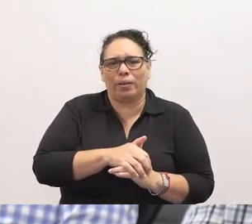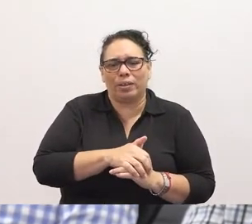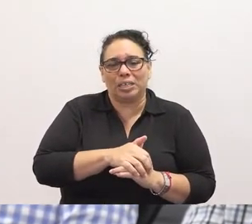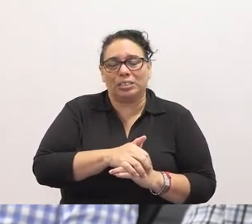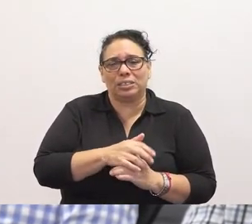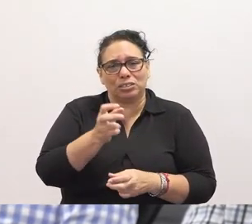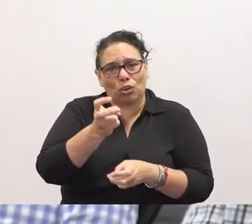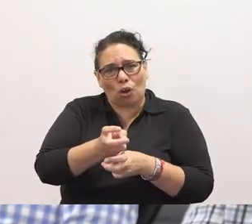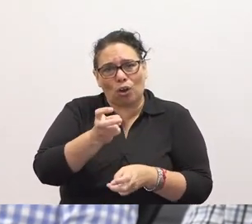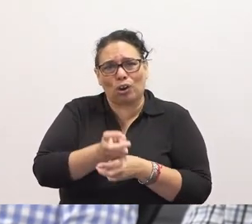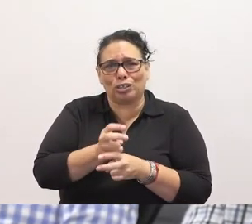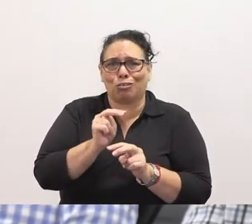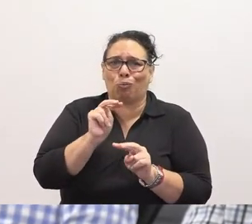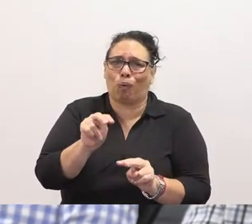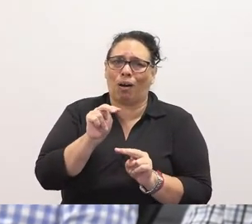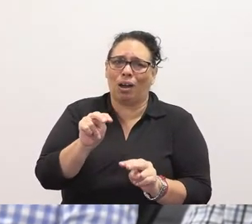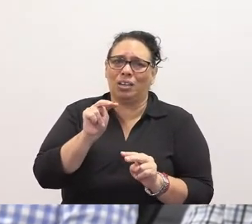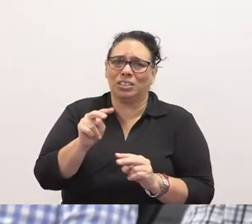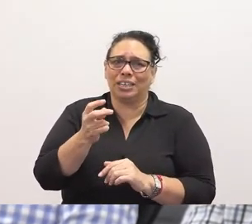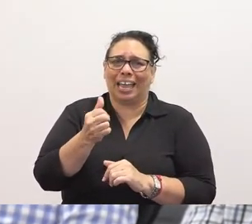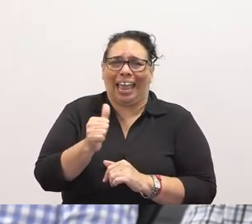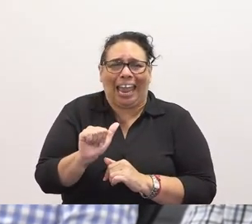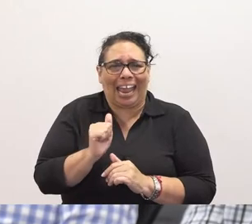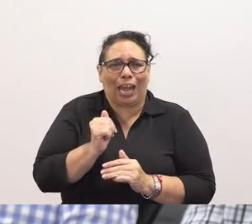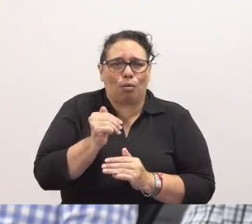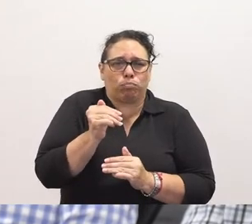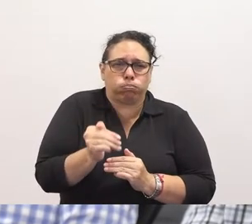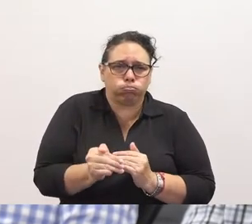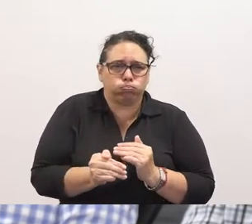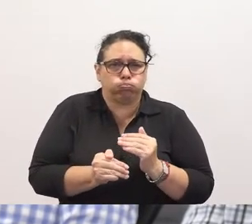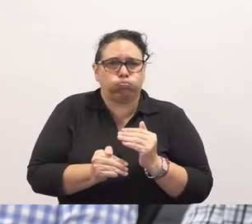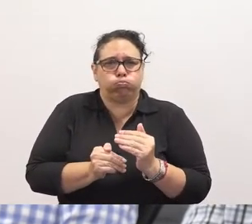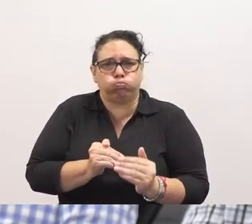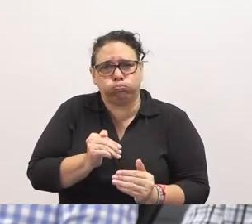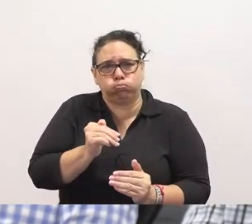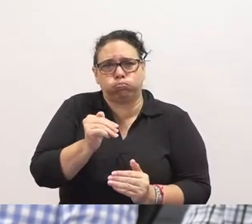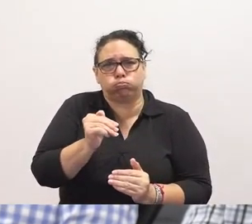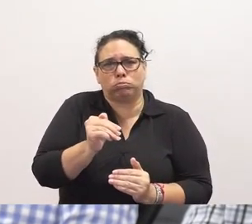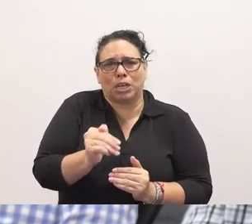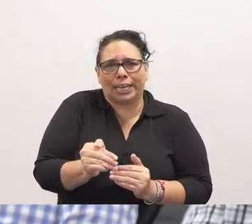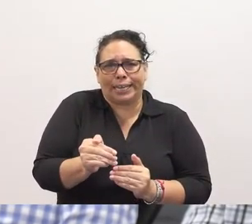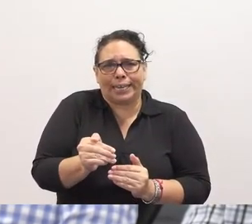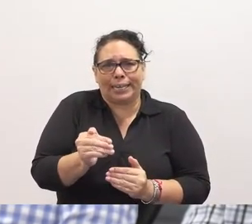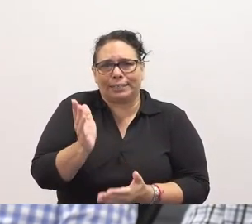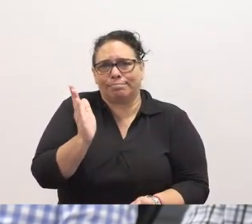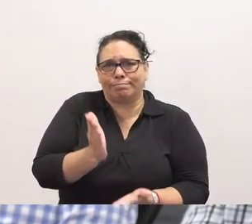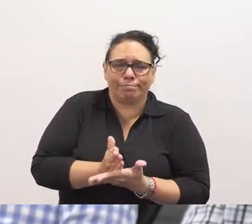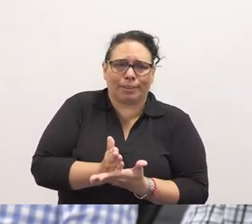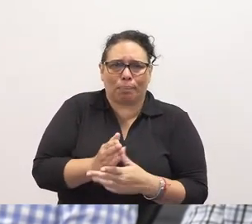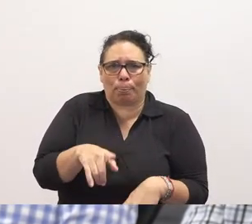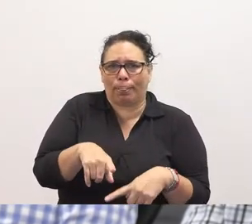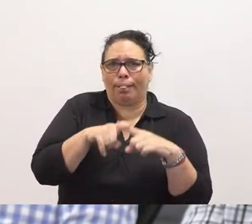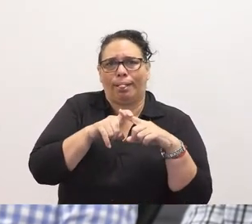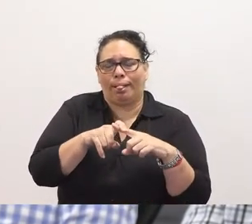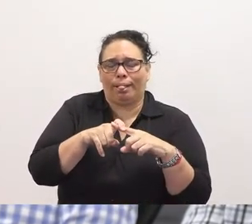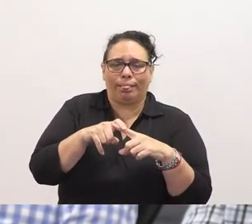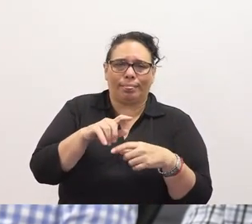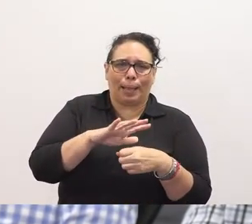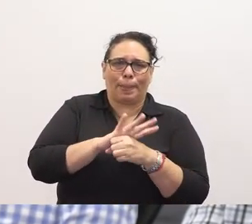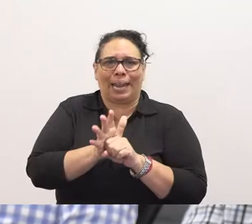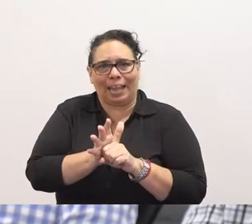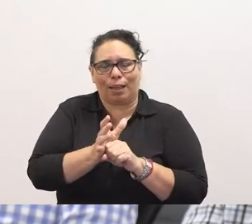And it's hard to watch when any progress we make can be undone by a pandemic or a change in